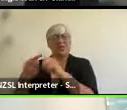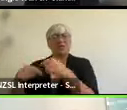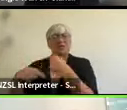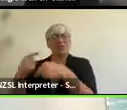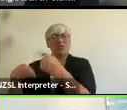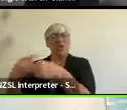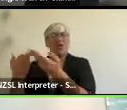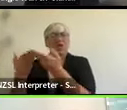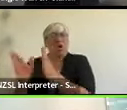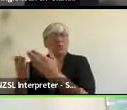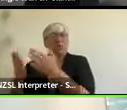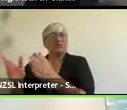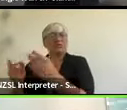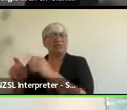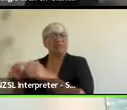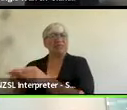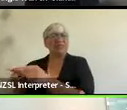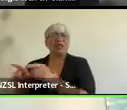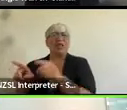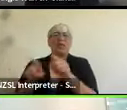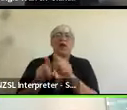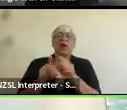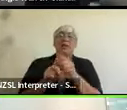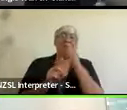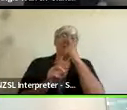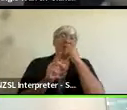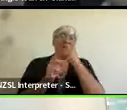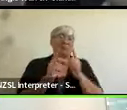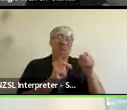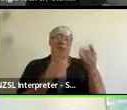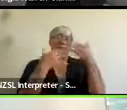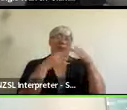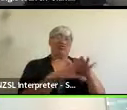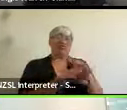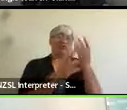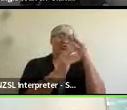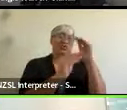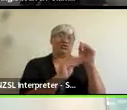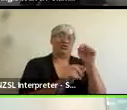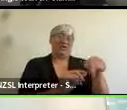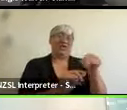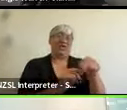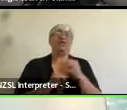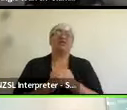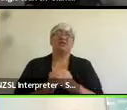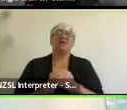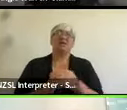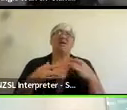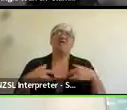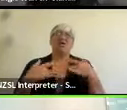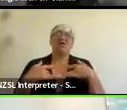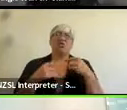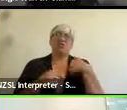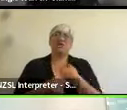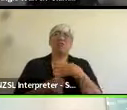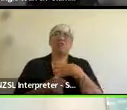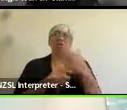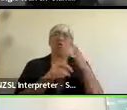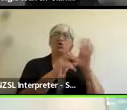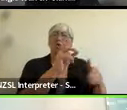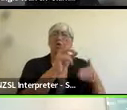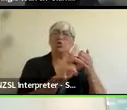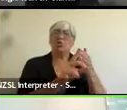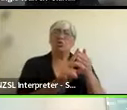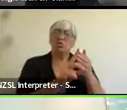funded. In terms of people who are in mainstream education, I think that we need more aspirational goals for them. We need